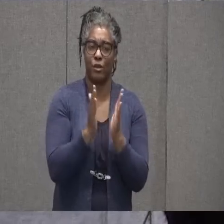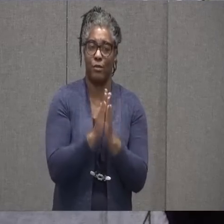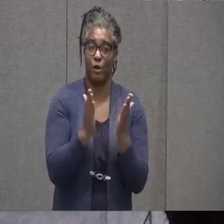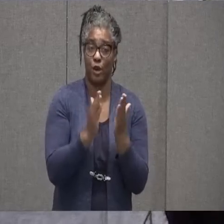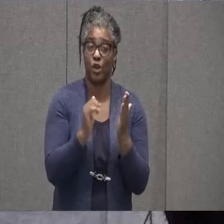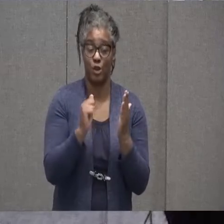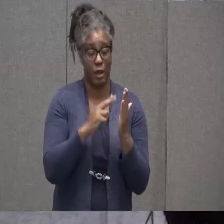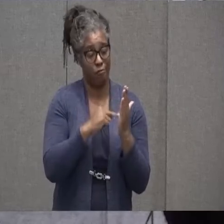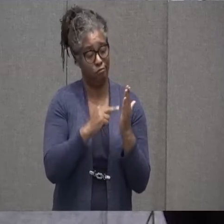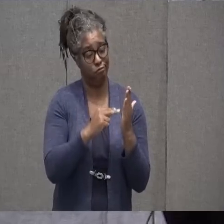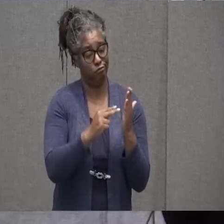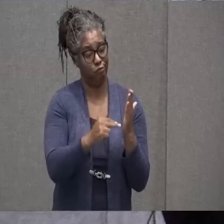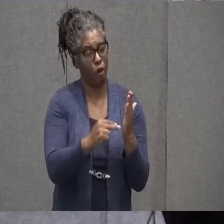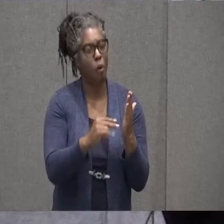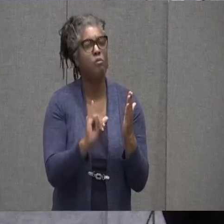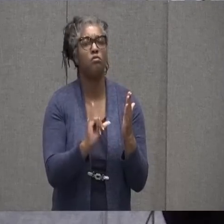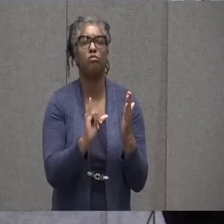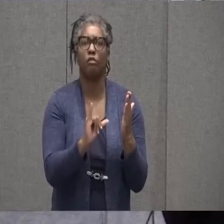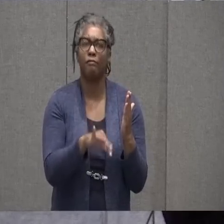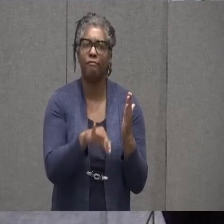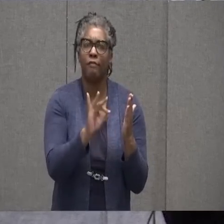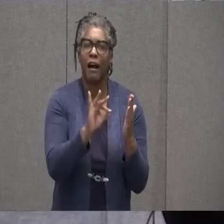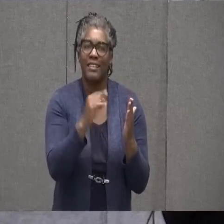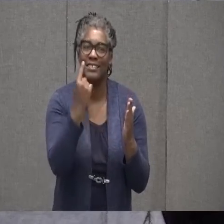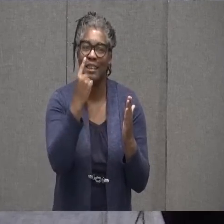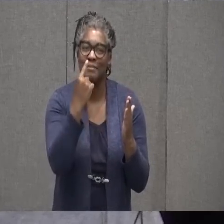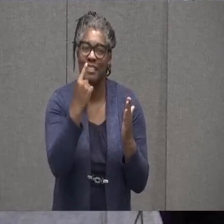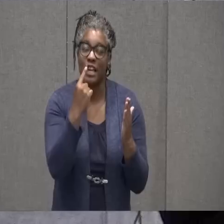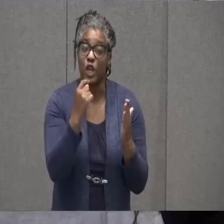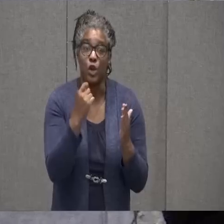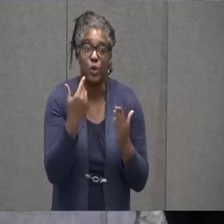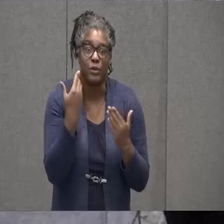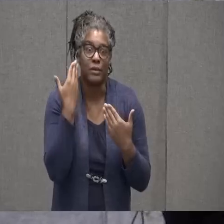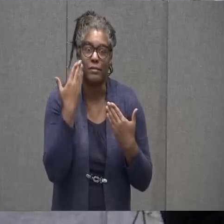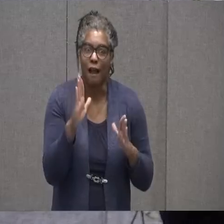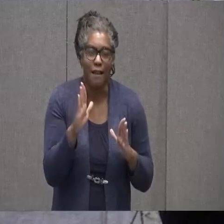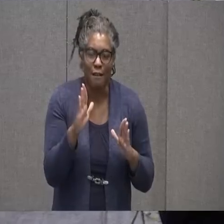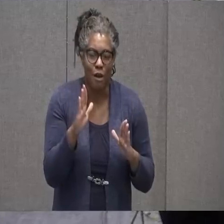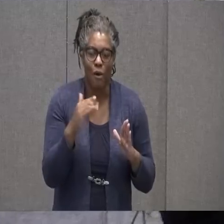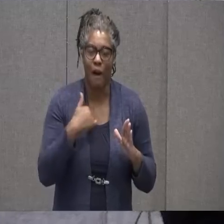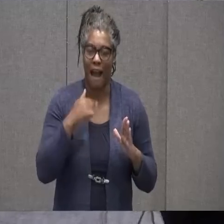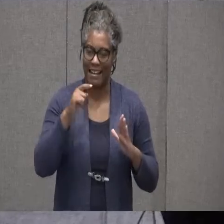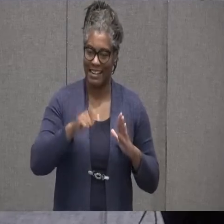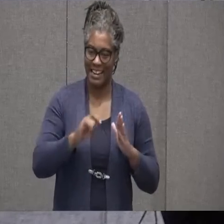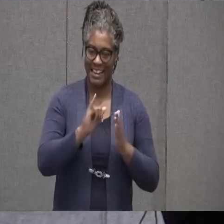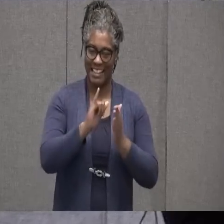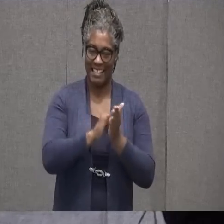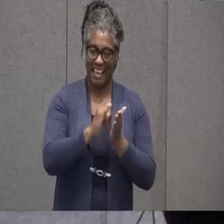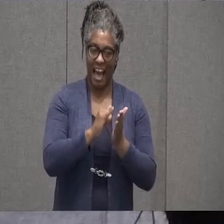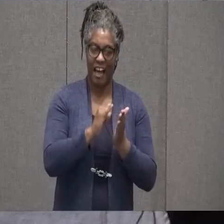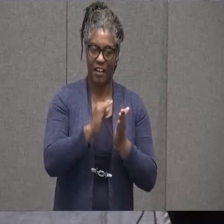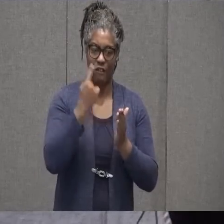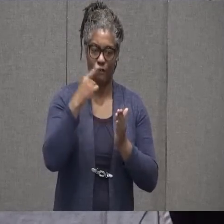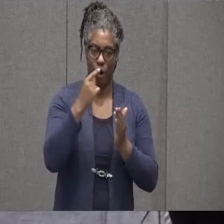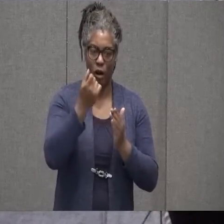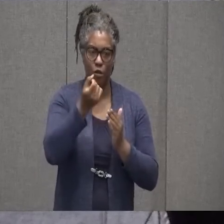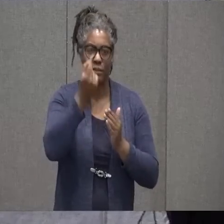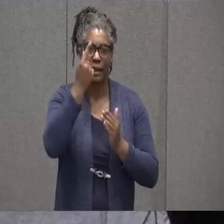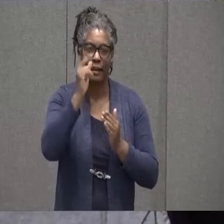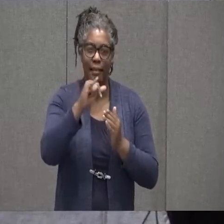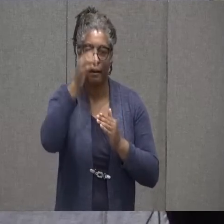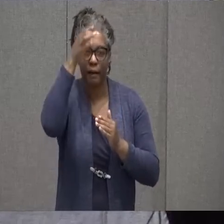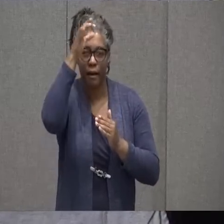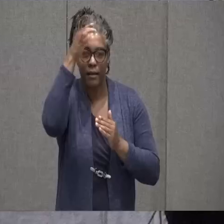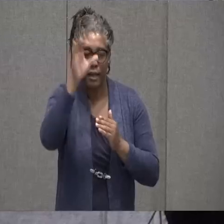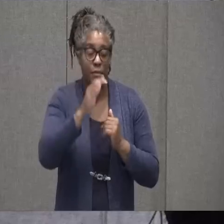know that you needed to understand the concept you were doing. Or it can also give you an idea in a way that